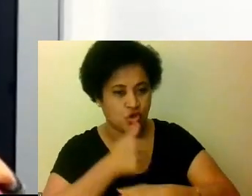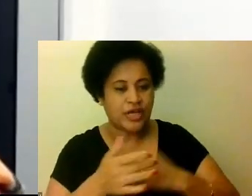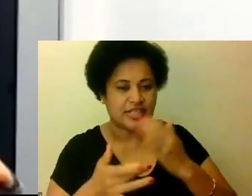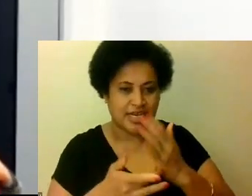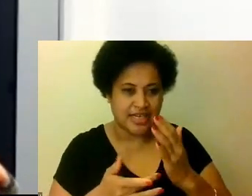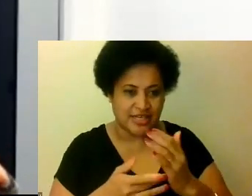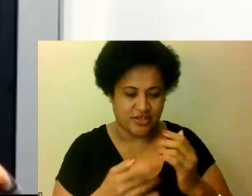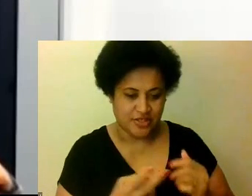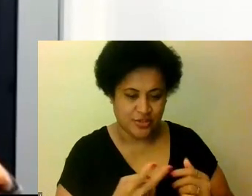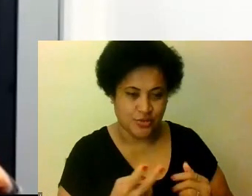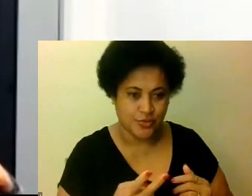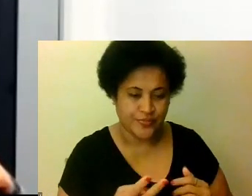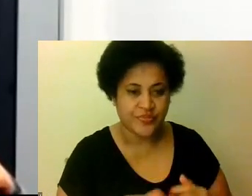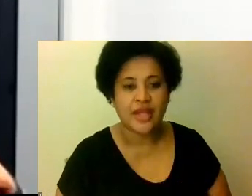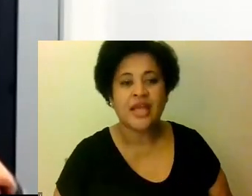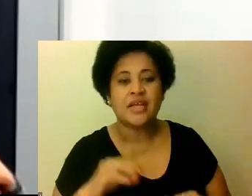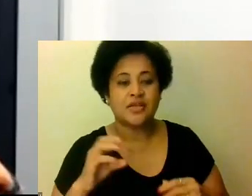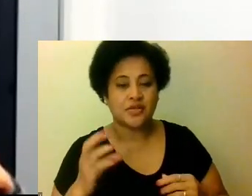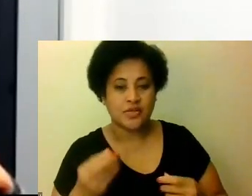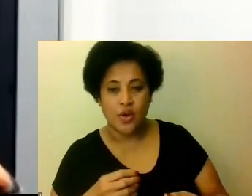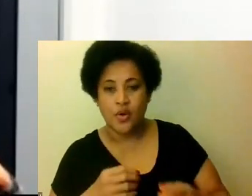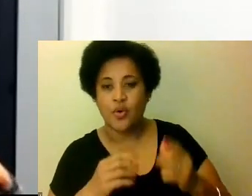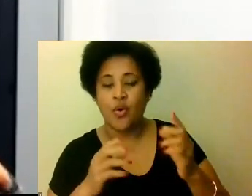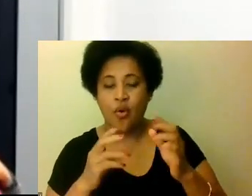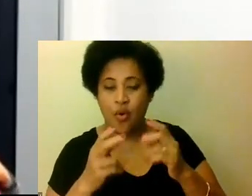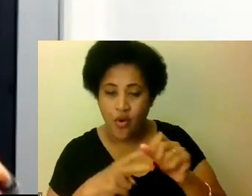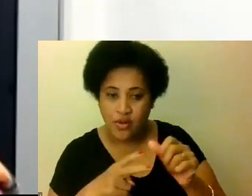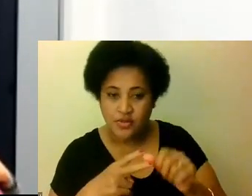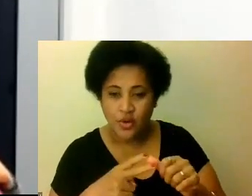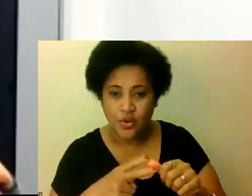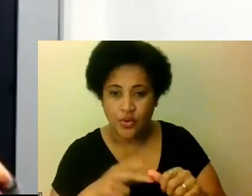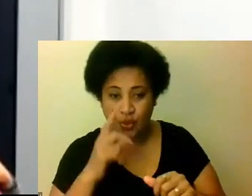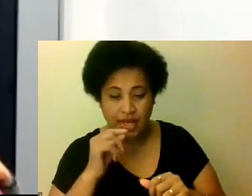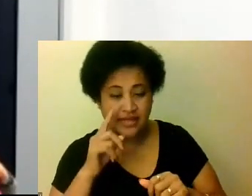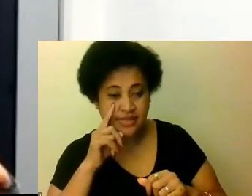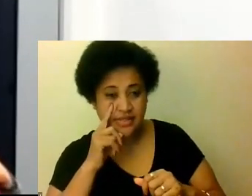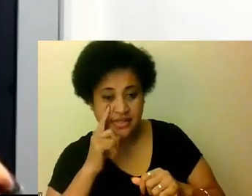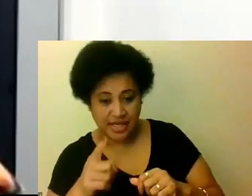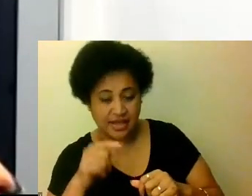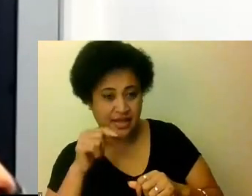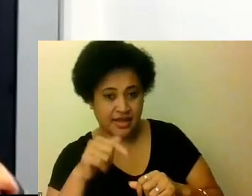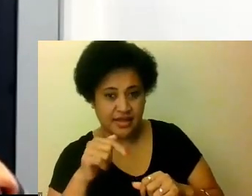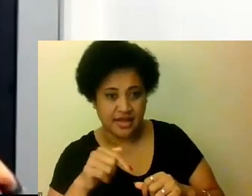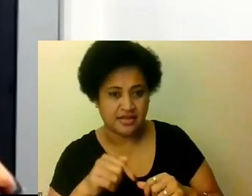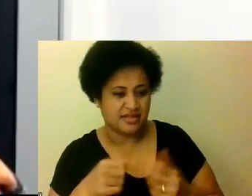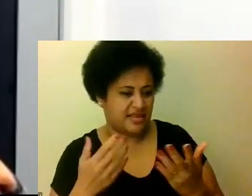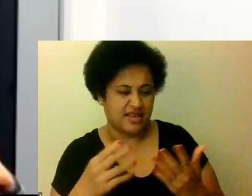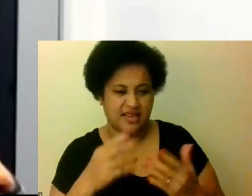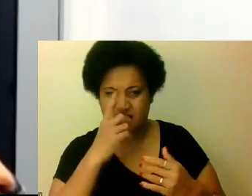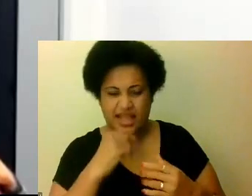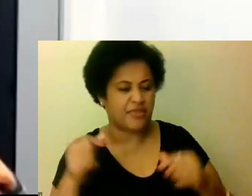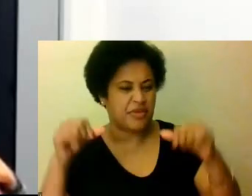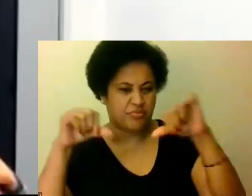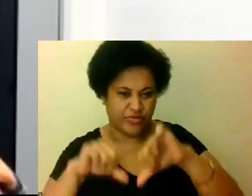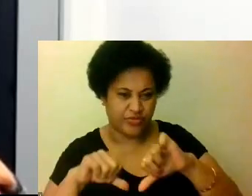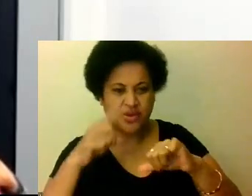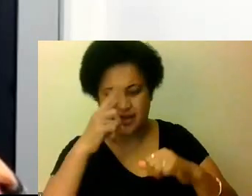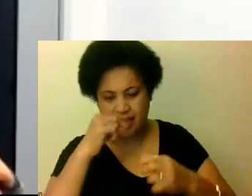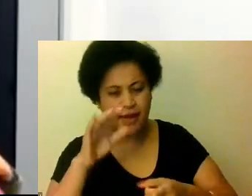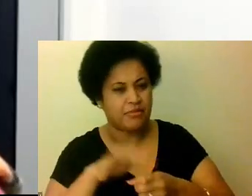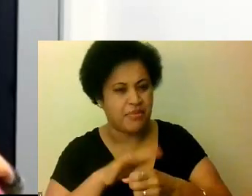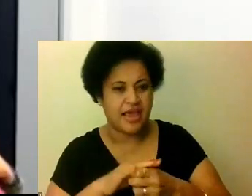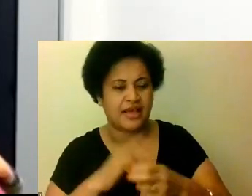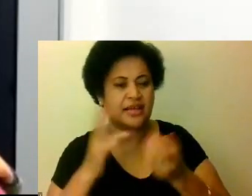the other hand, I can see and we've seen how it can also produce great disadvantage and discrimination and end